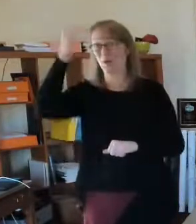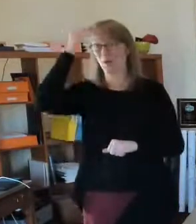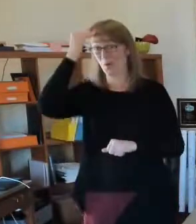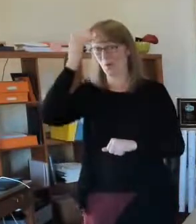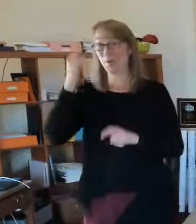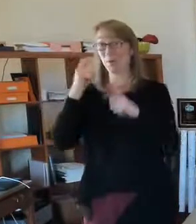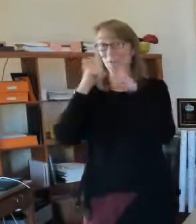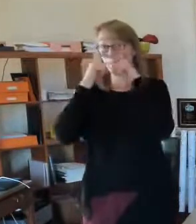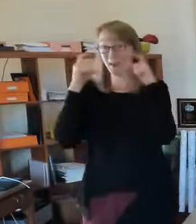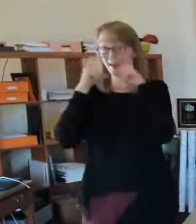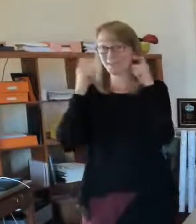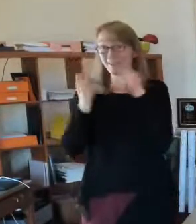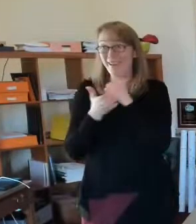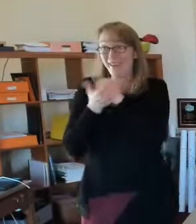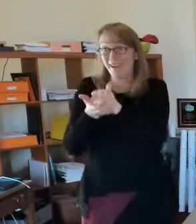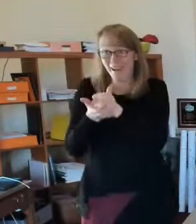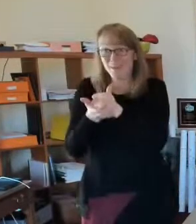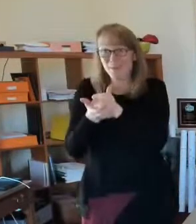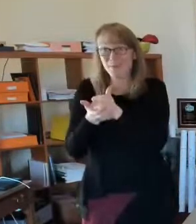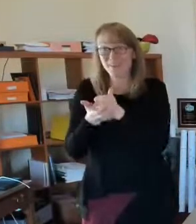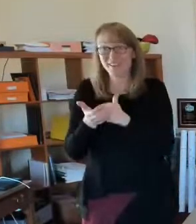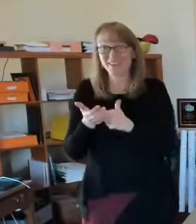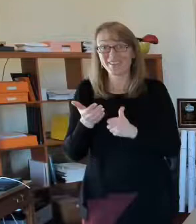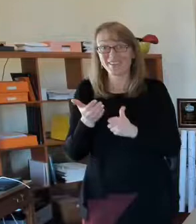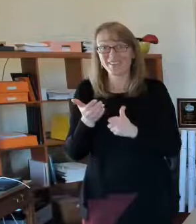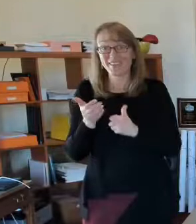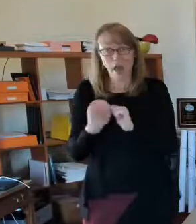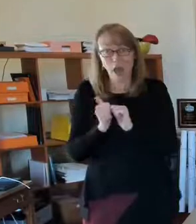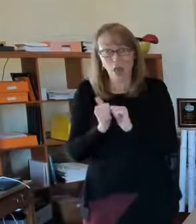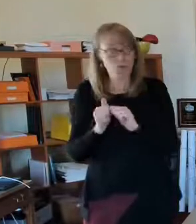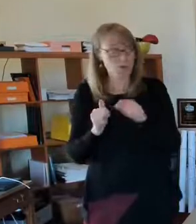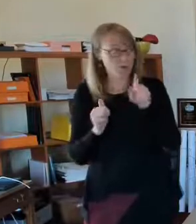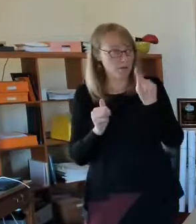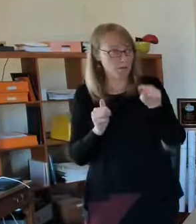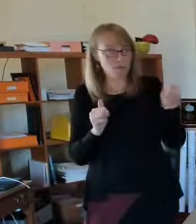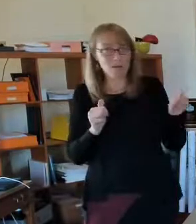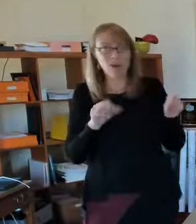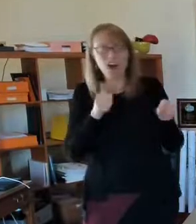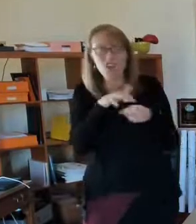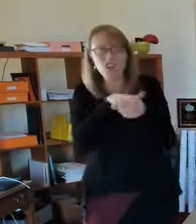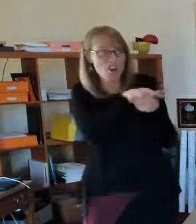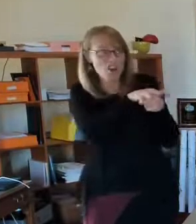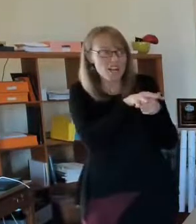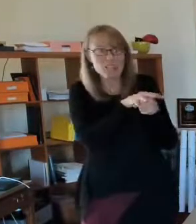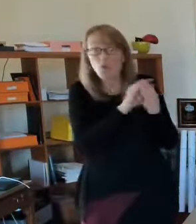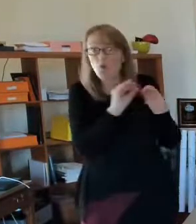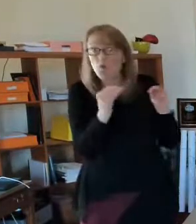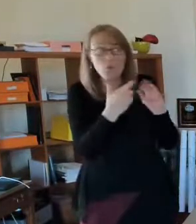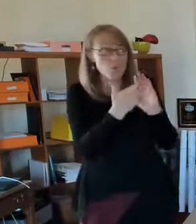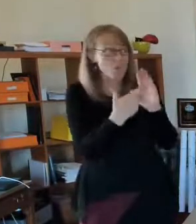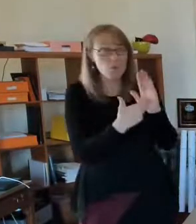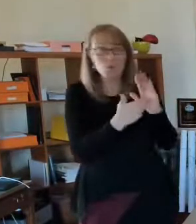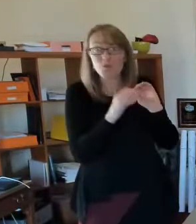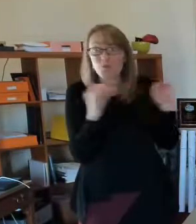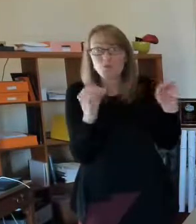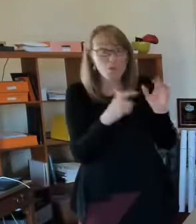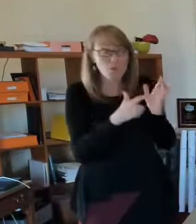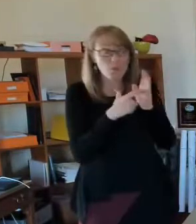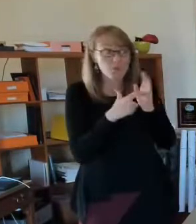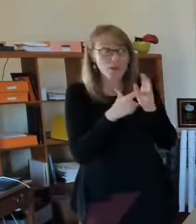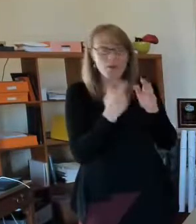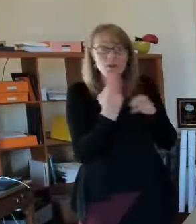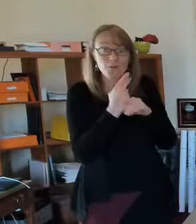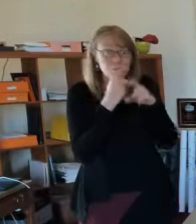mask mandates have a higher number of cases. So we believe that it is one of the mitigating strategies that